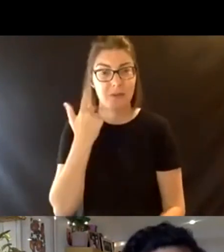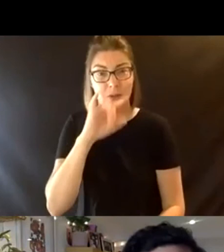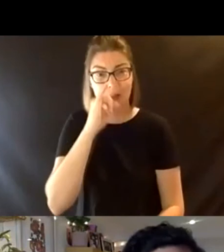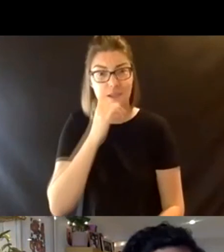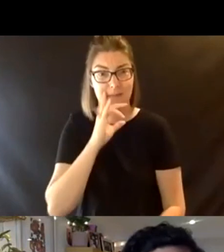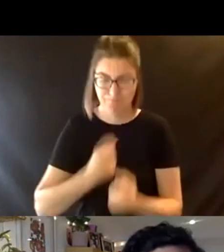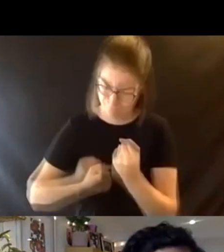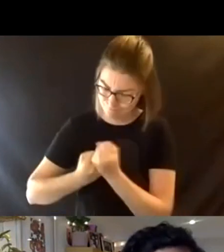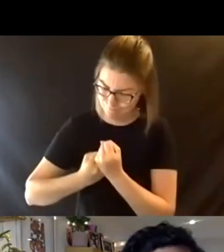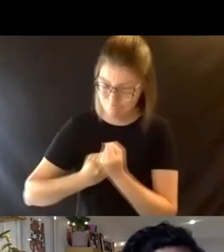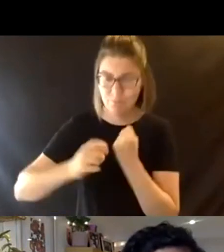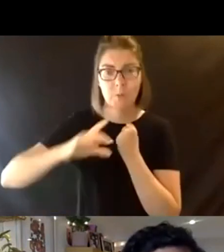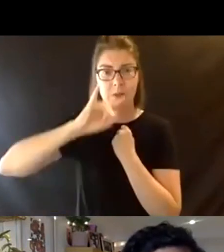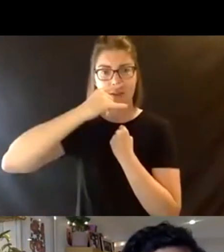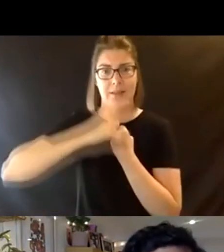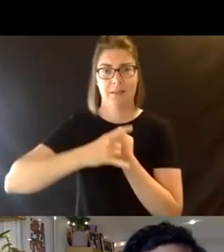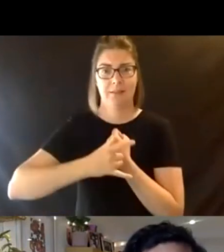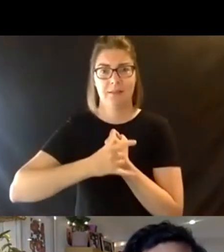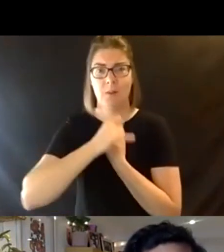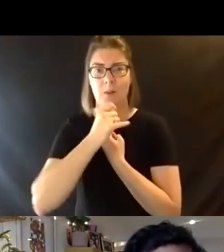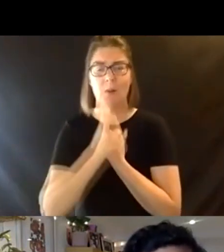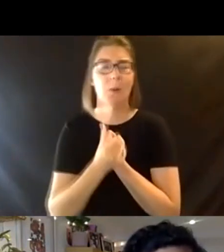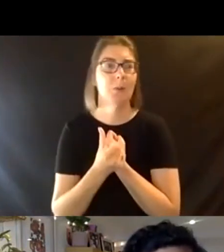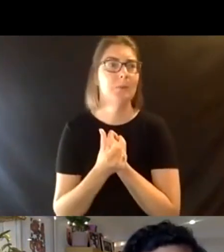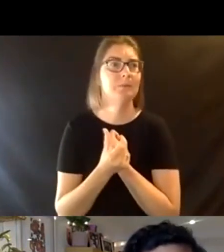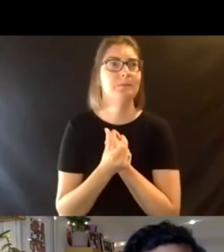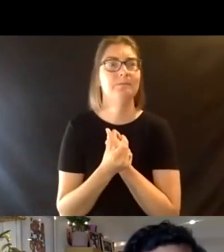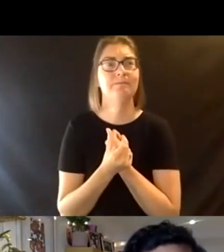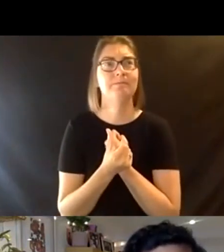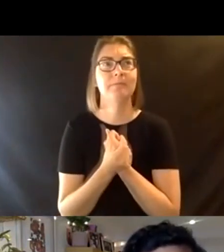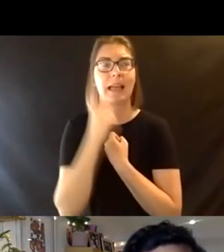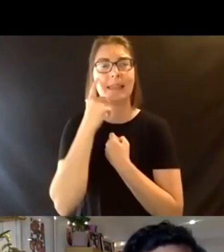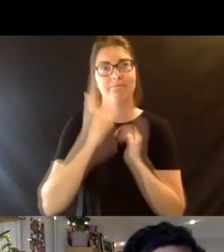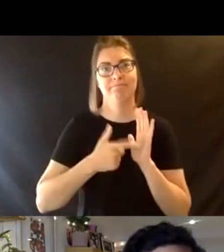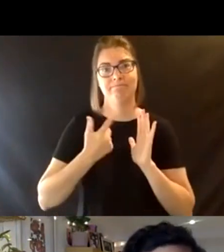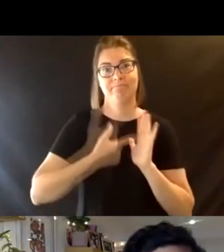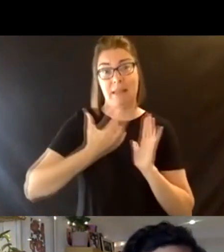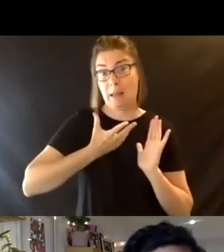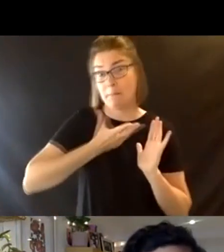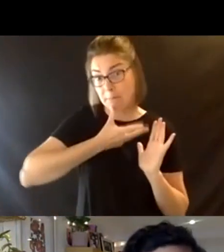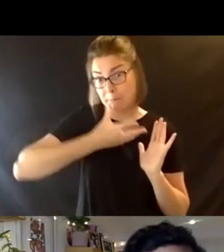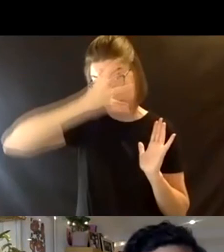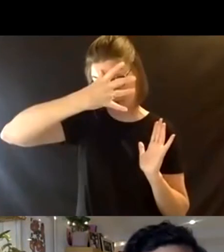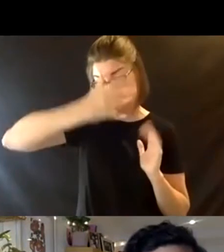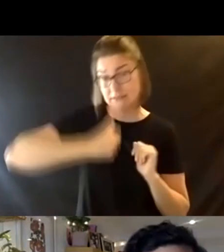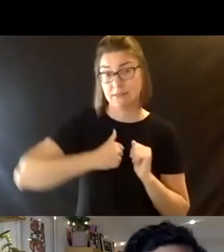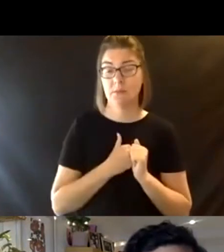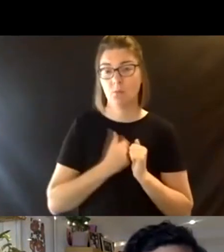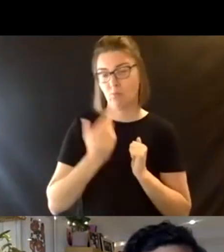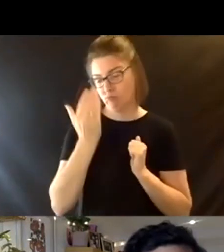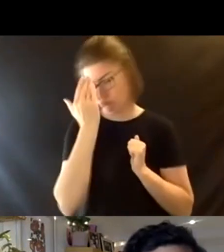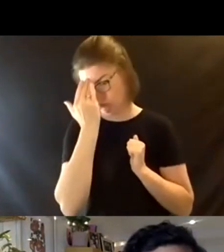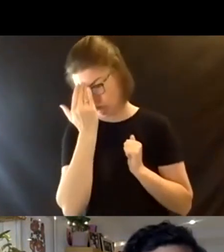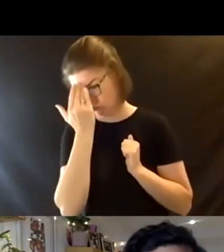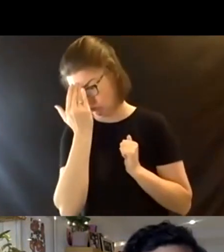back. Don't try and, I think sometimes parents are aware of how